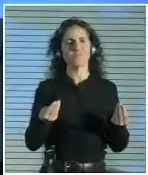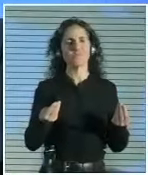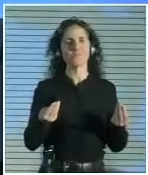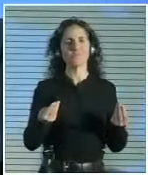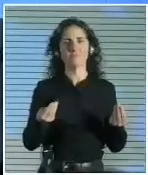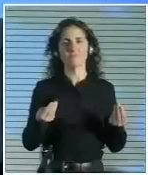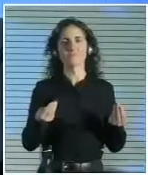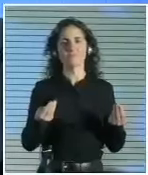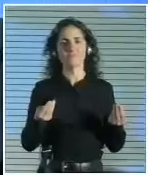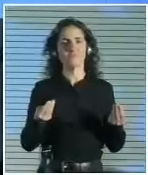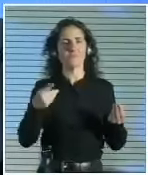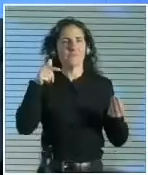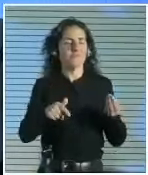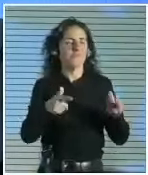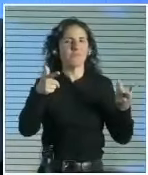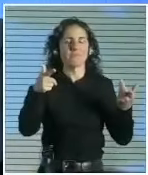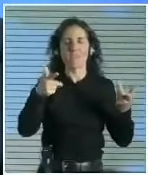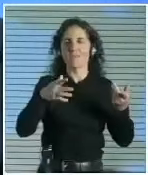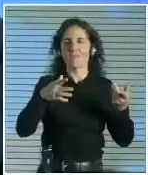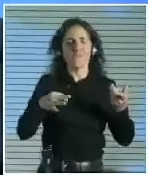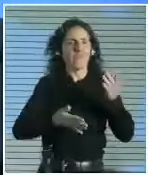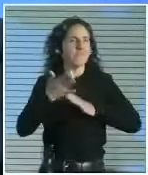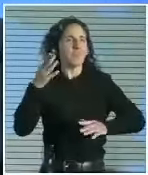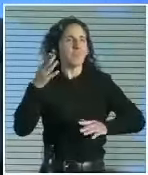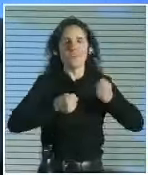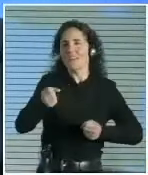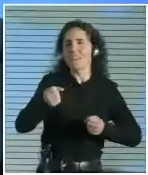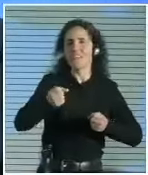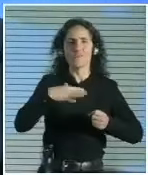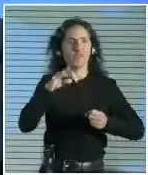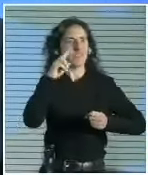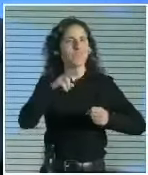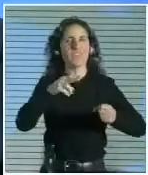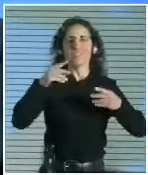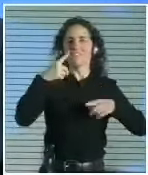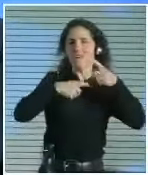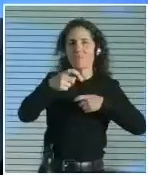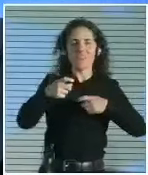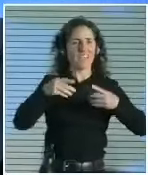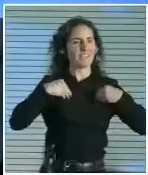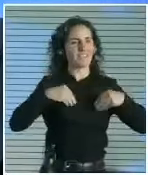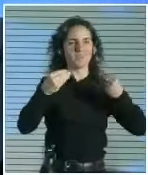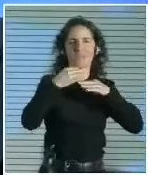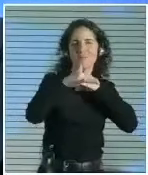this community with the sea, but also you can see businesses that are there providing